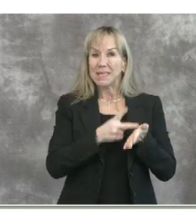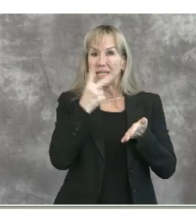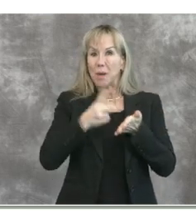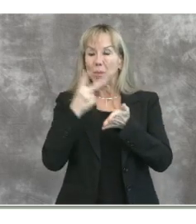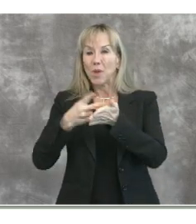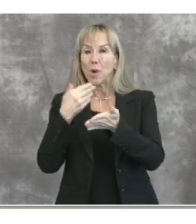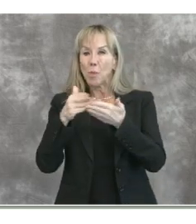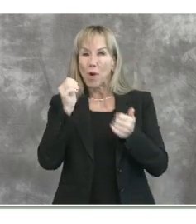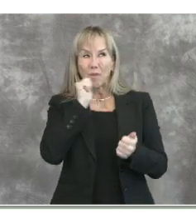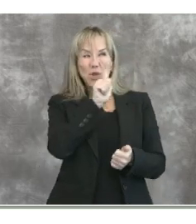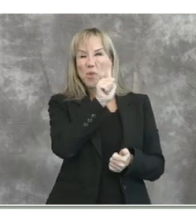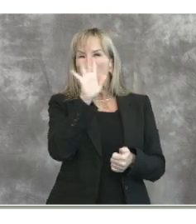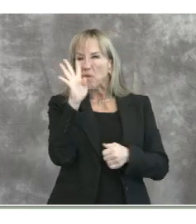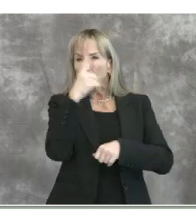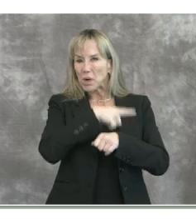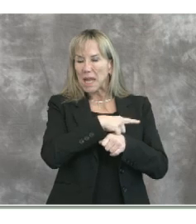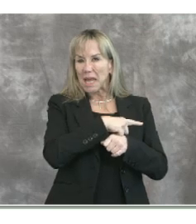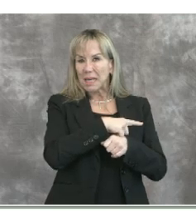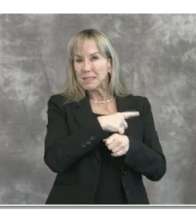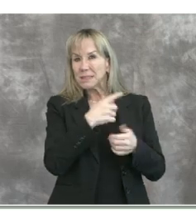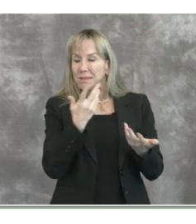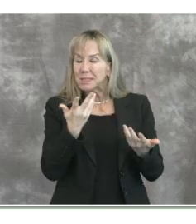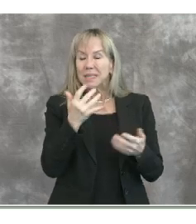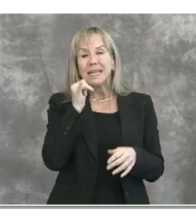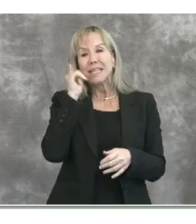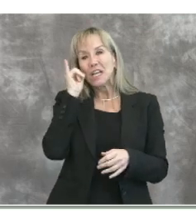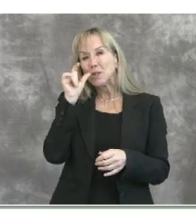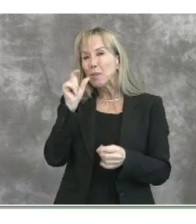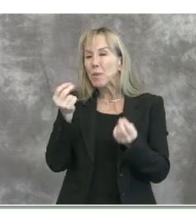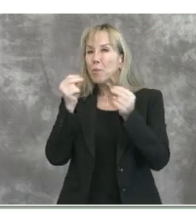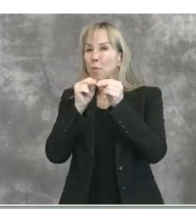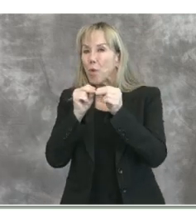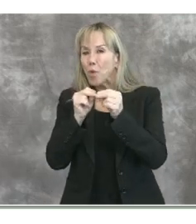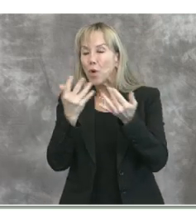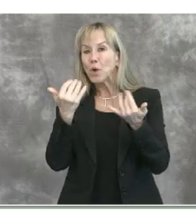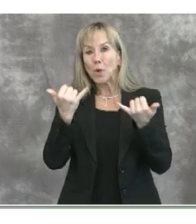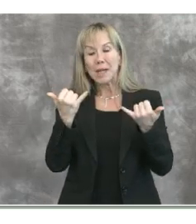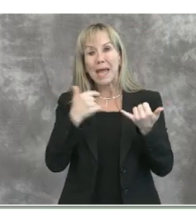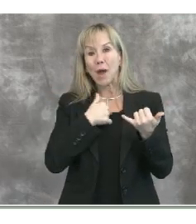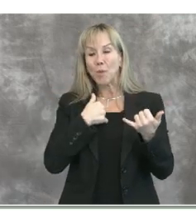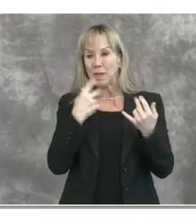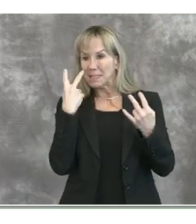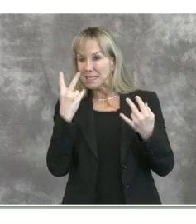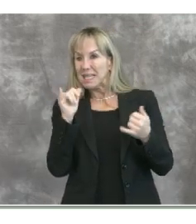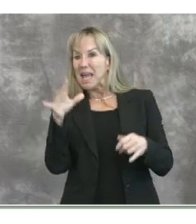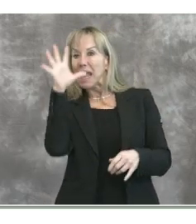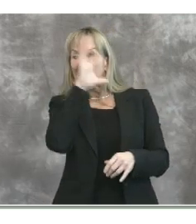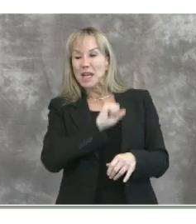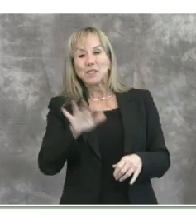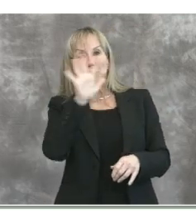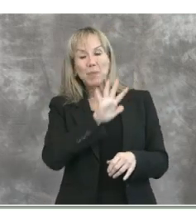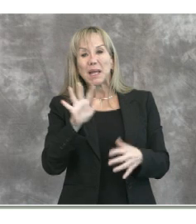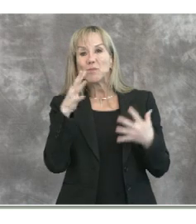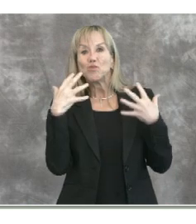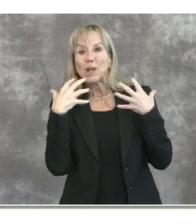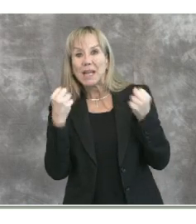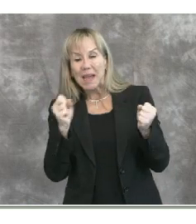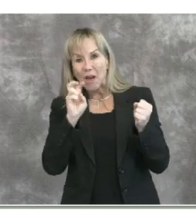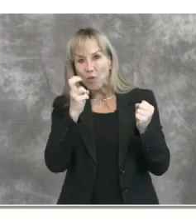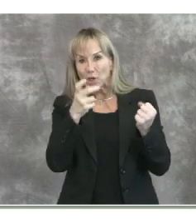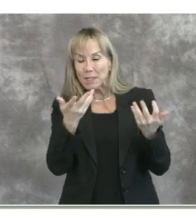every 24 days, down a little bit from yesterday. Our estimated recoveries, which you see right there, the increase